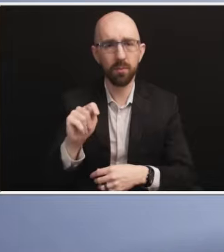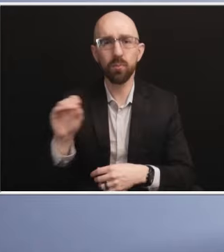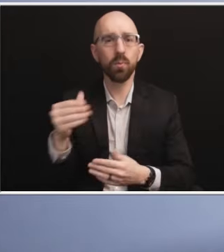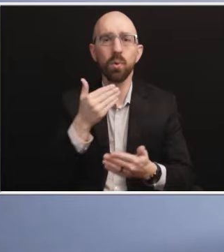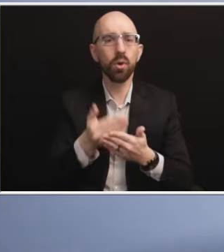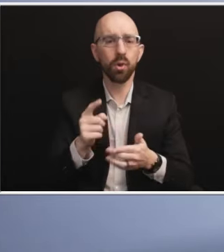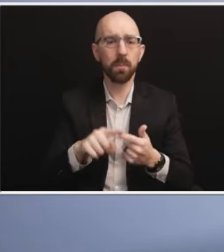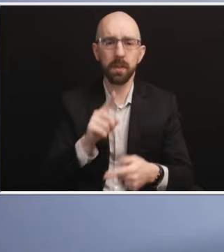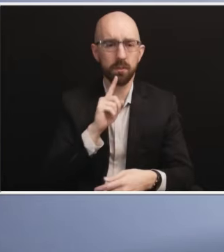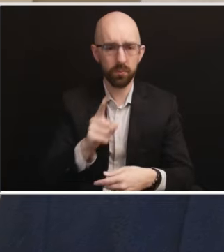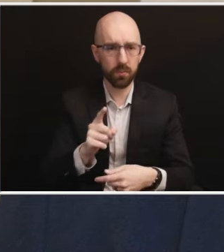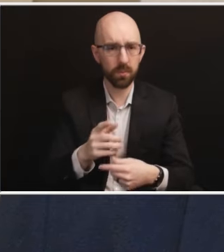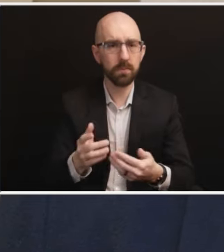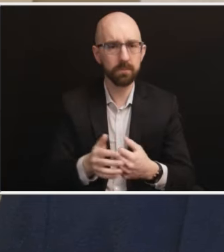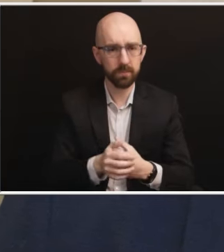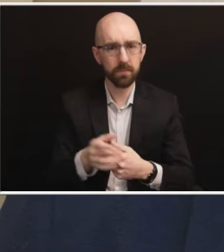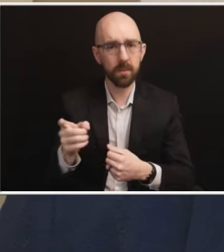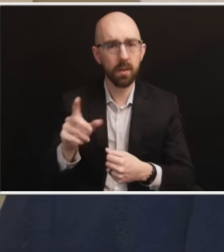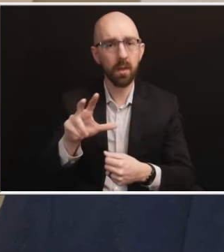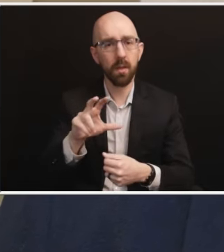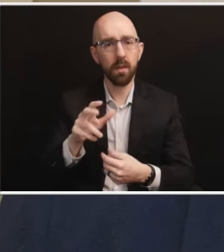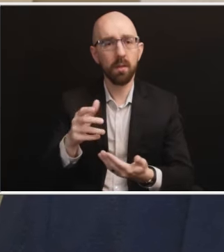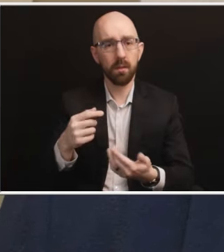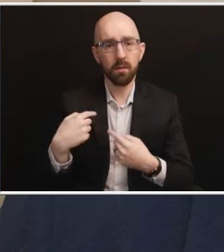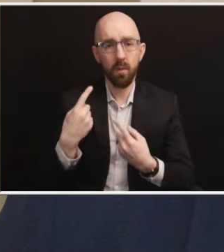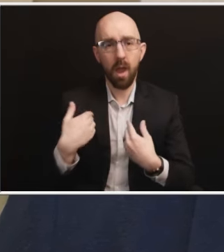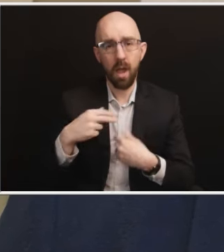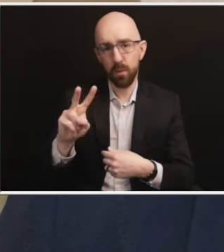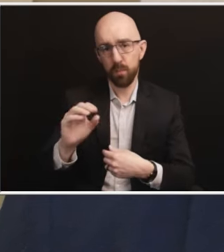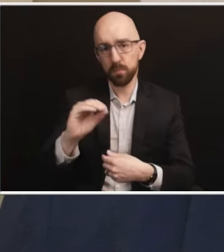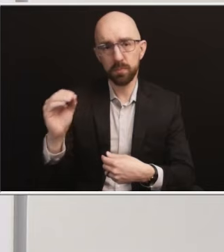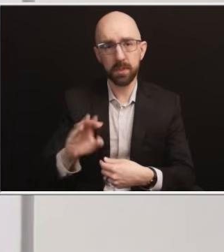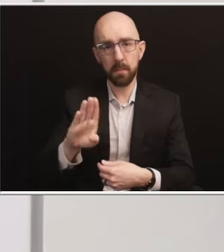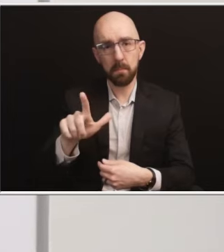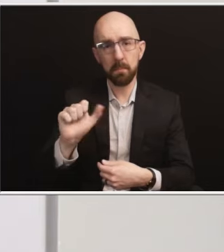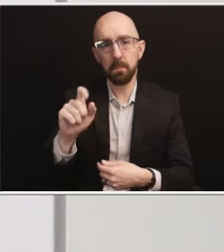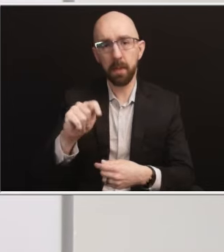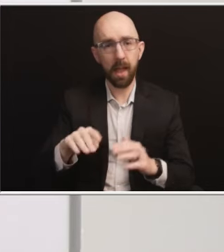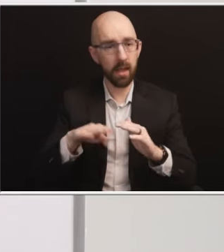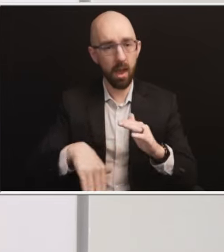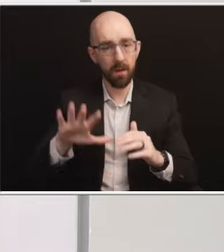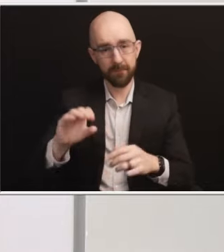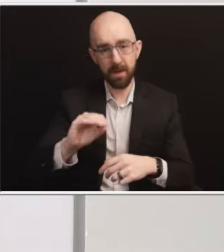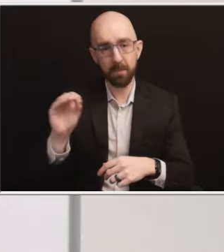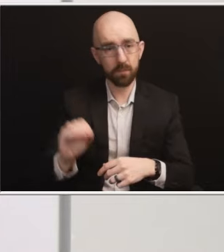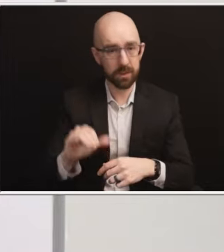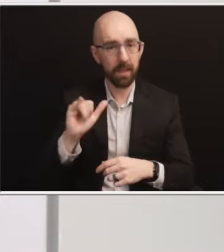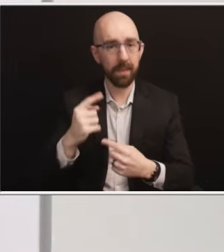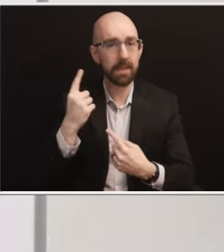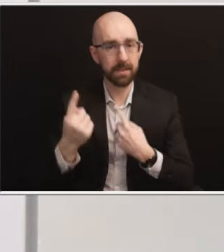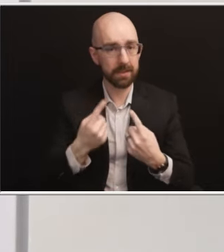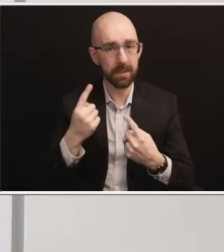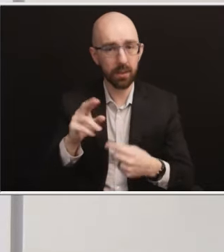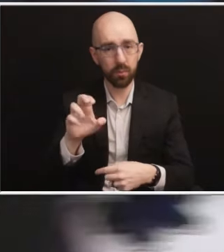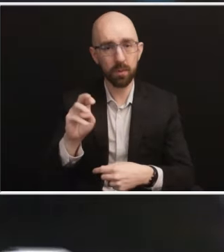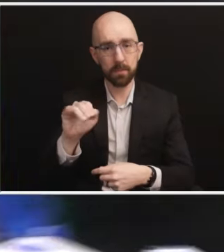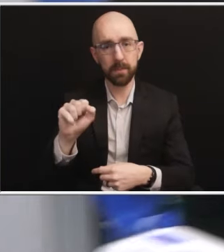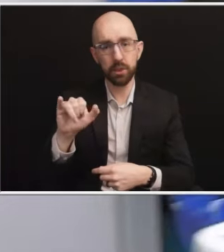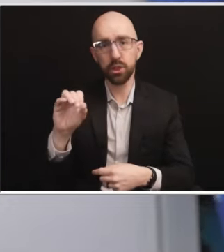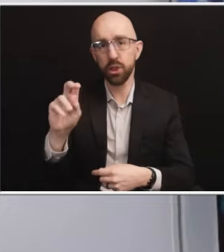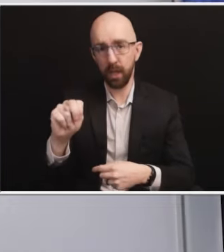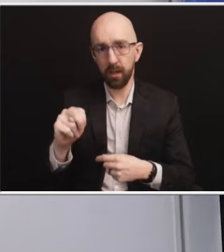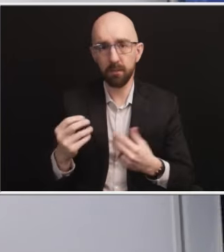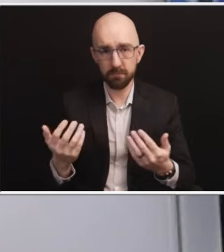day 30, I had 2% blast, and anything under 5% is considered remission.